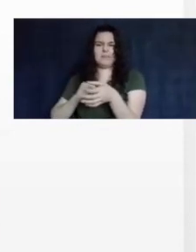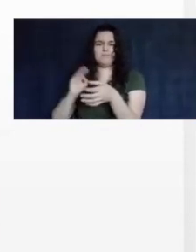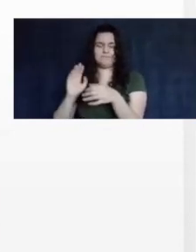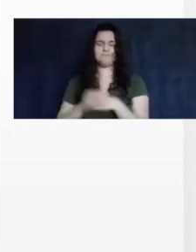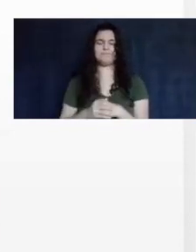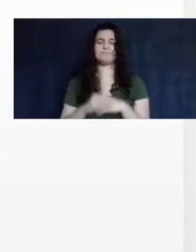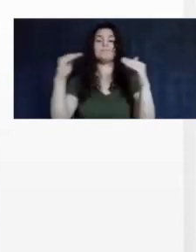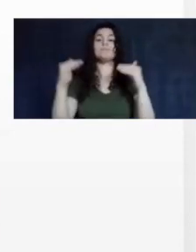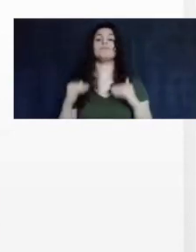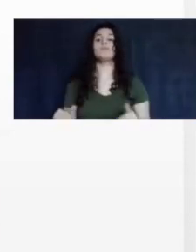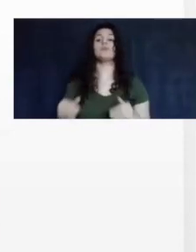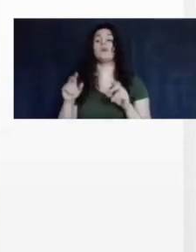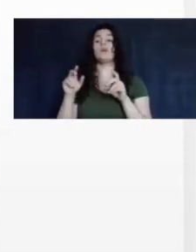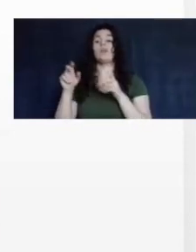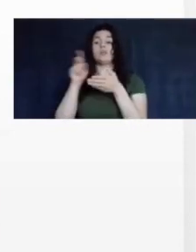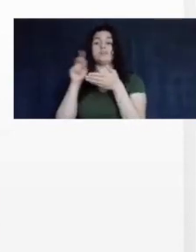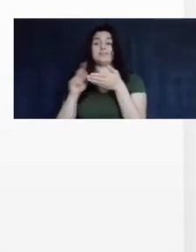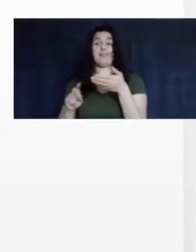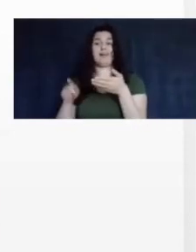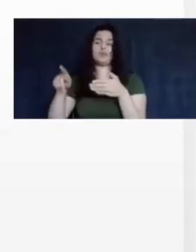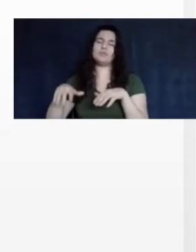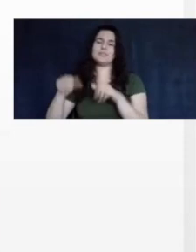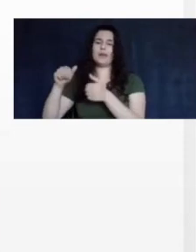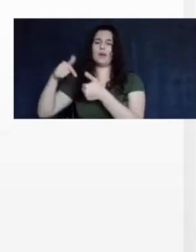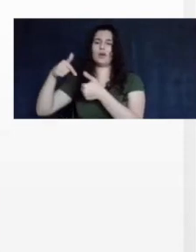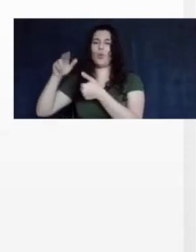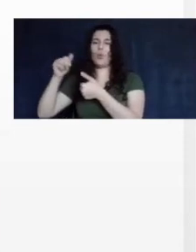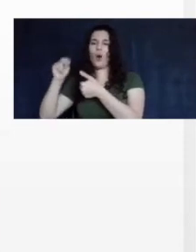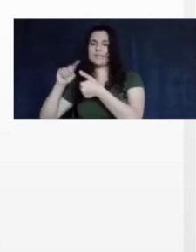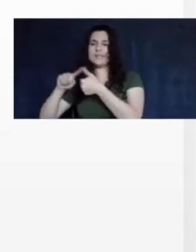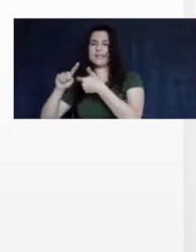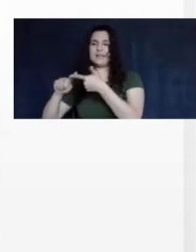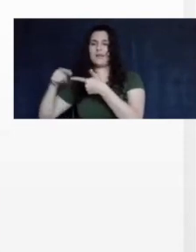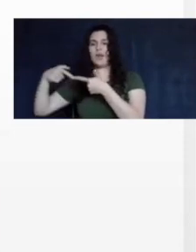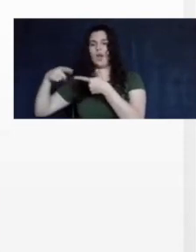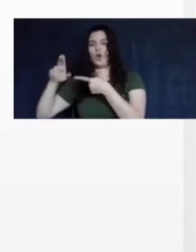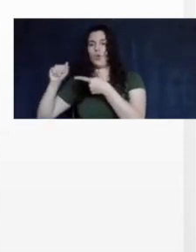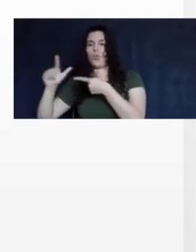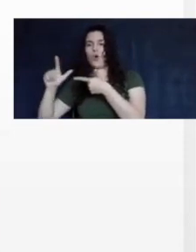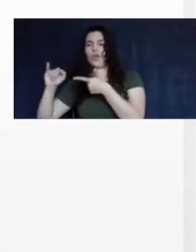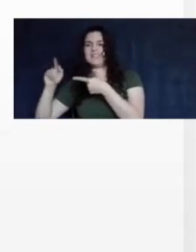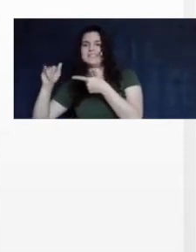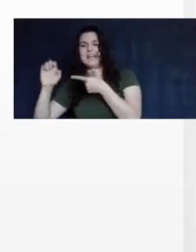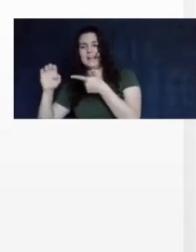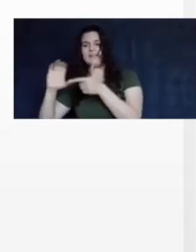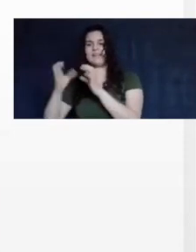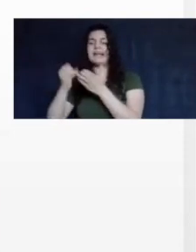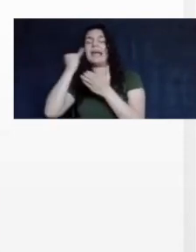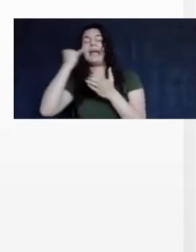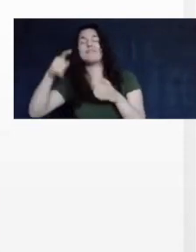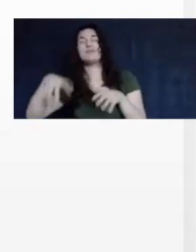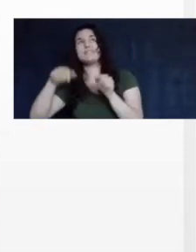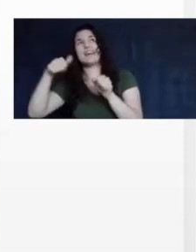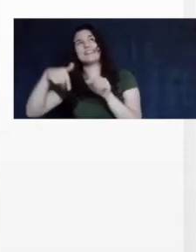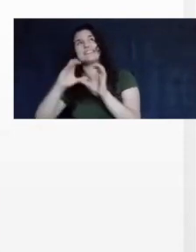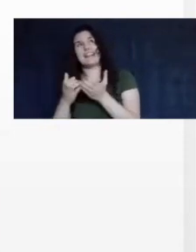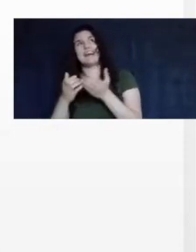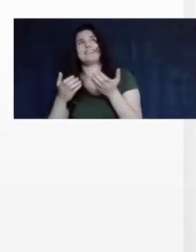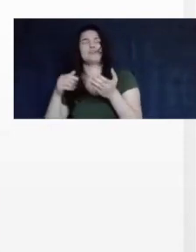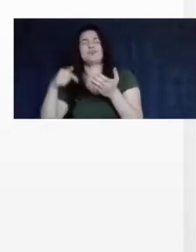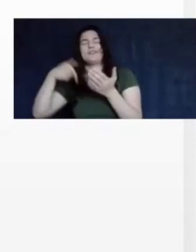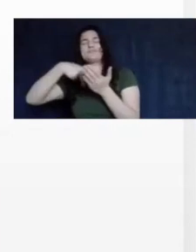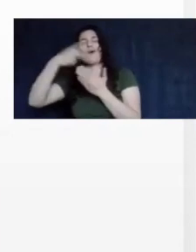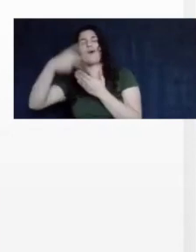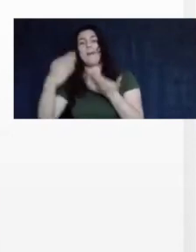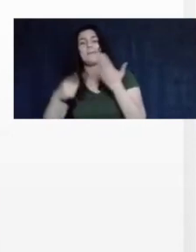You'll take a quantitative class and a qualitative class. If in fact you choose to come to this program, I keep saying you will. You may not choose to